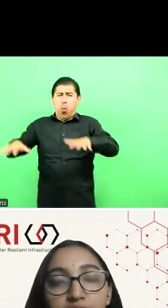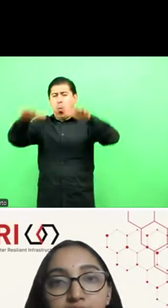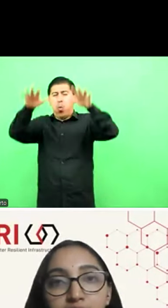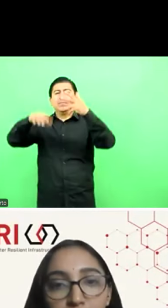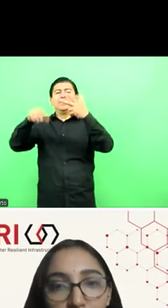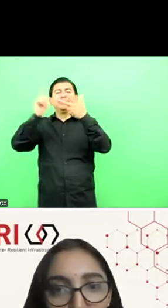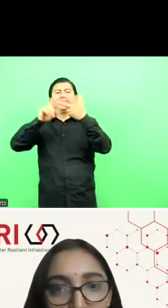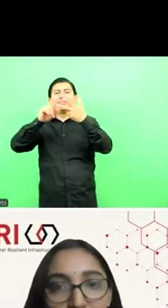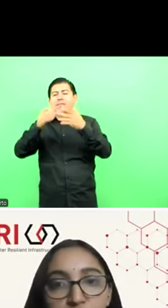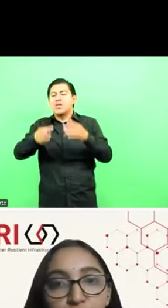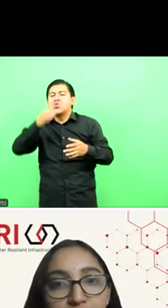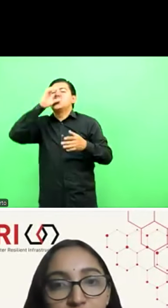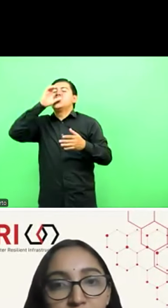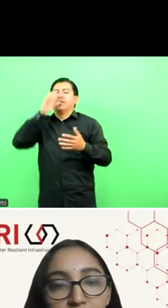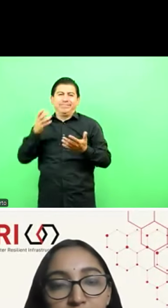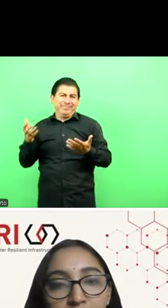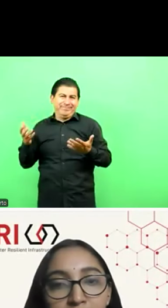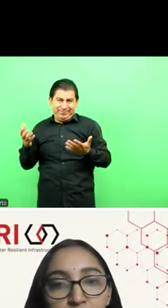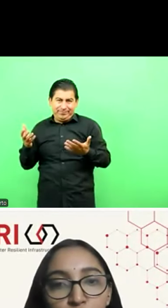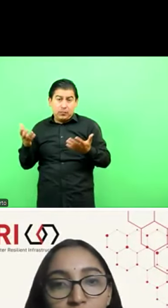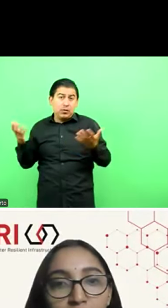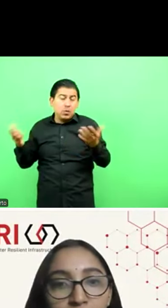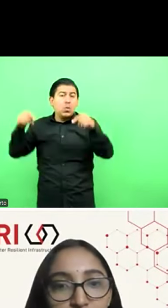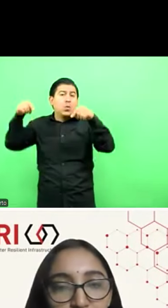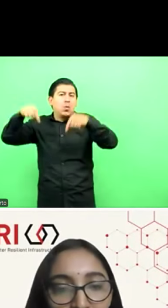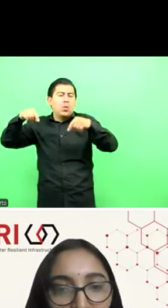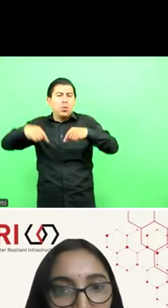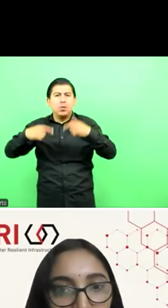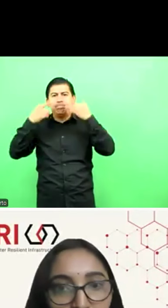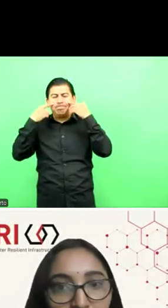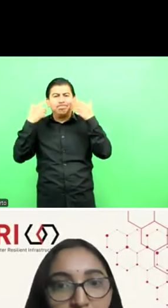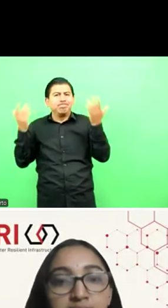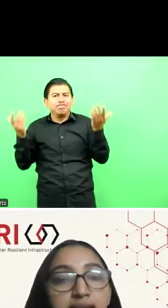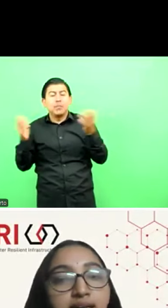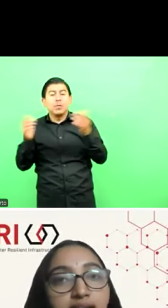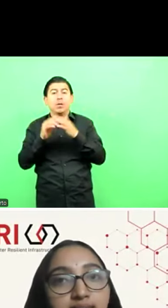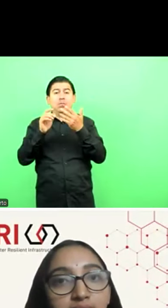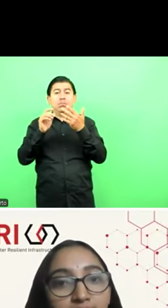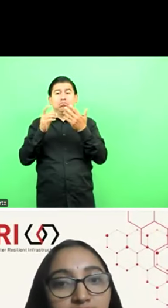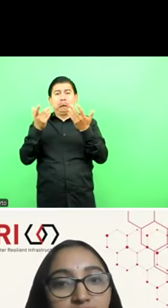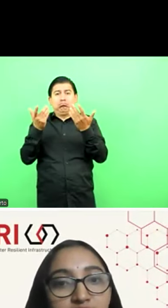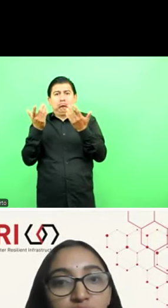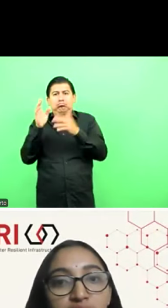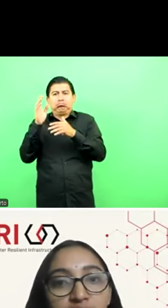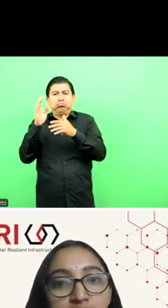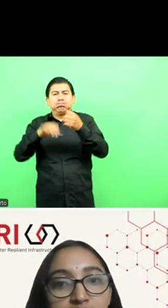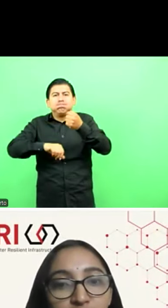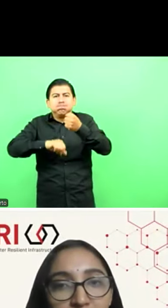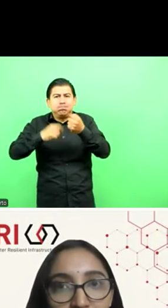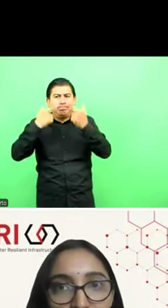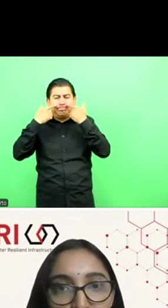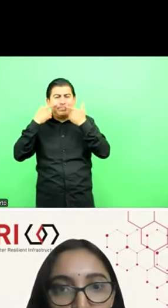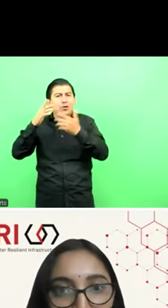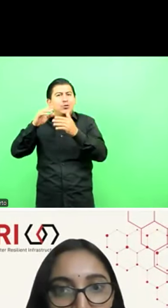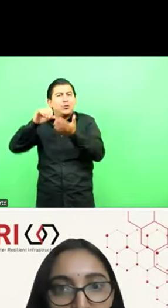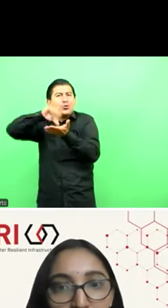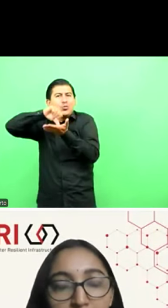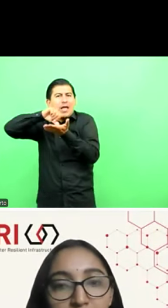are planning to achieve by improved member country engagements, increasing access to infrastructure finance